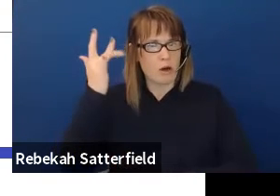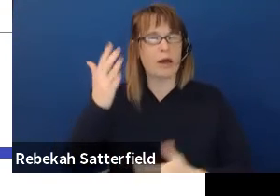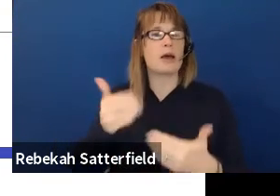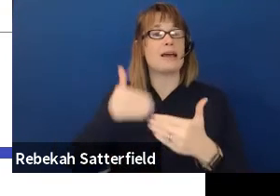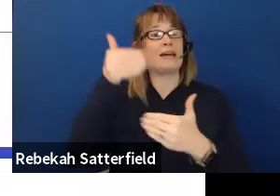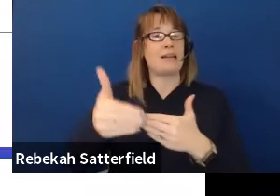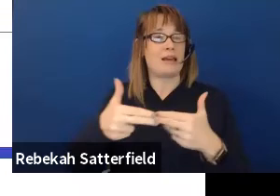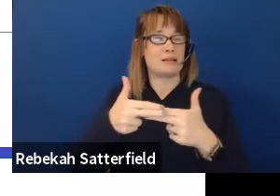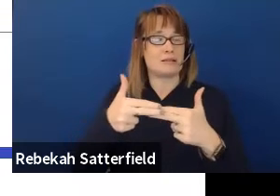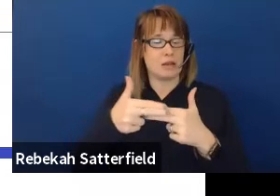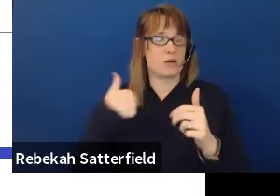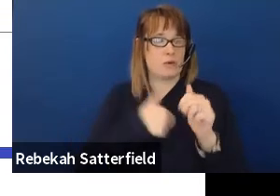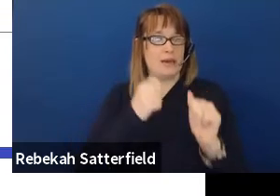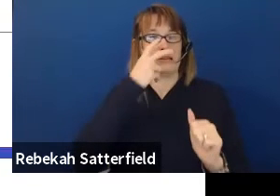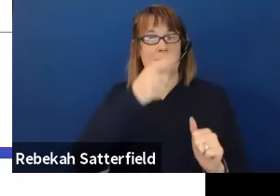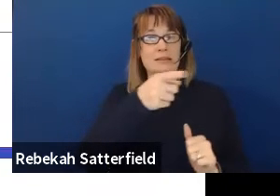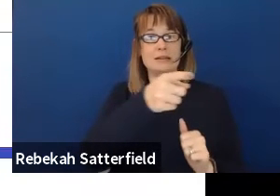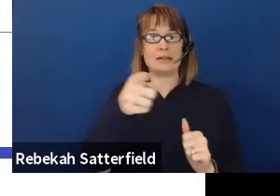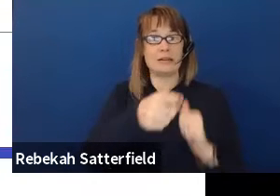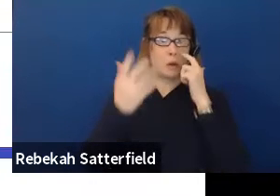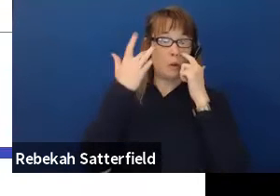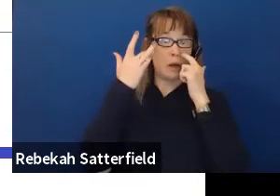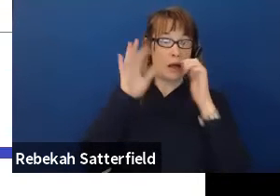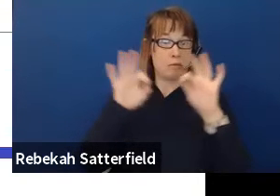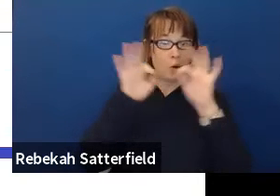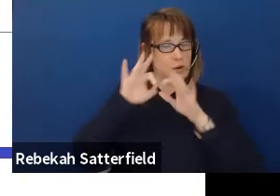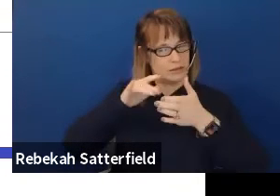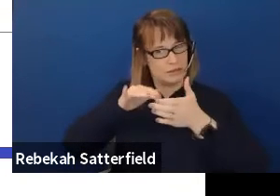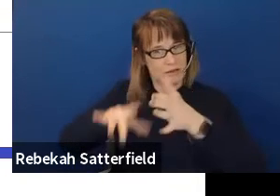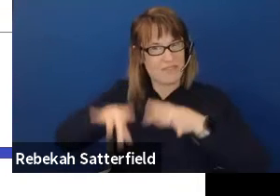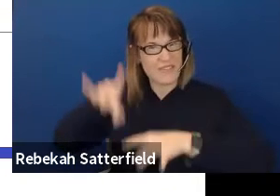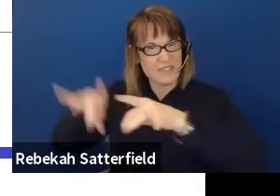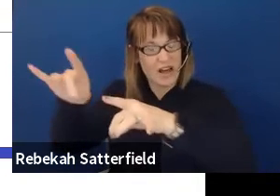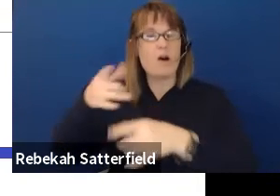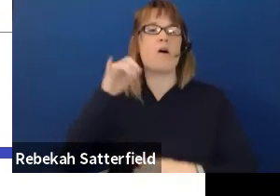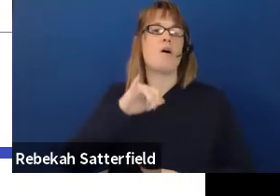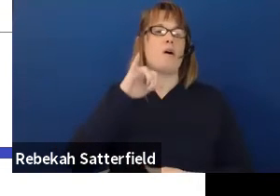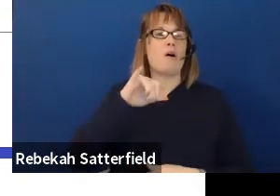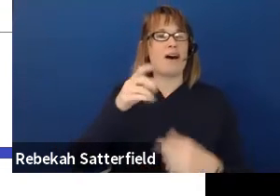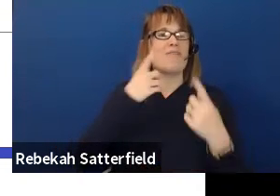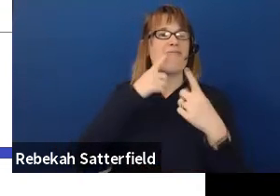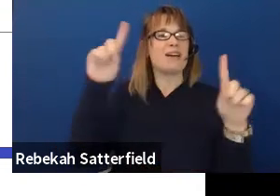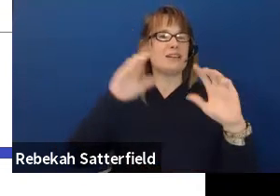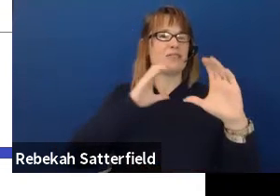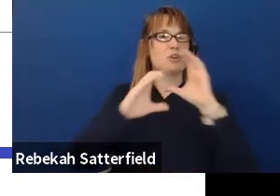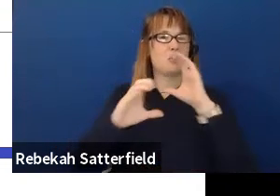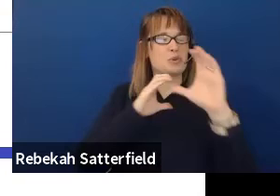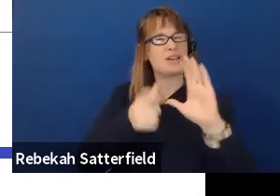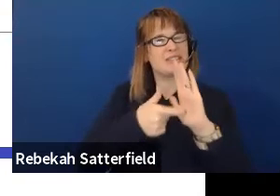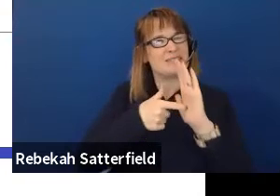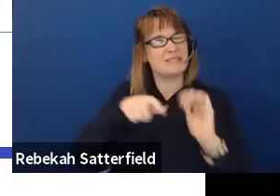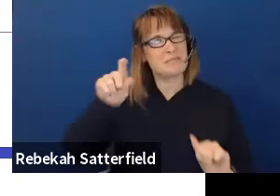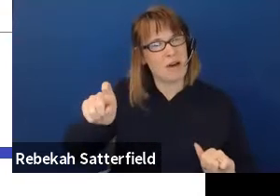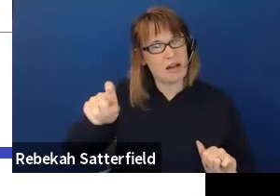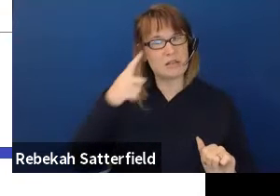slide, we can demonstrate it is because studies show time and time again, effective communication is essential